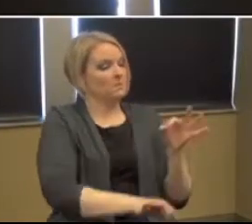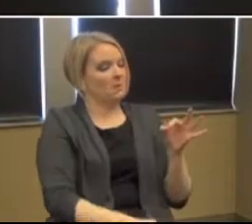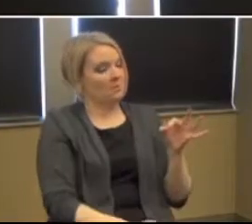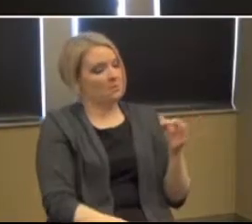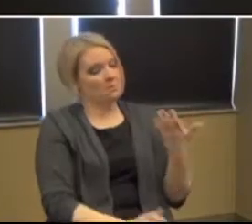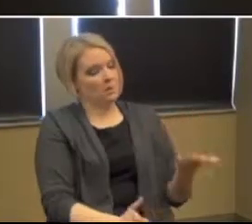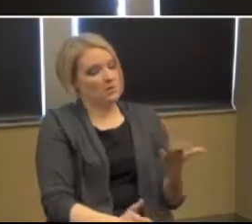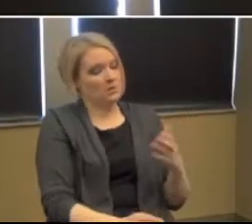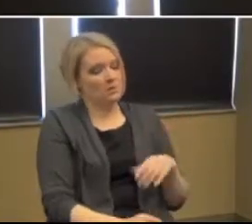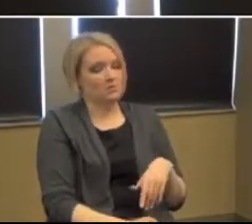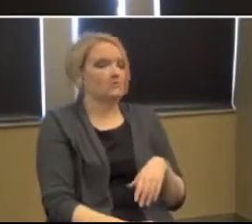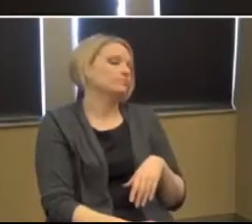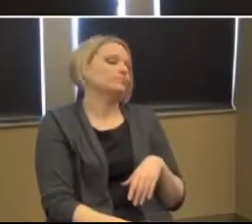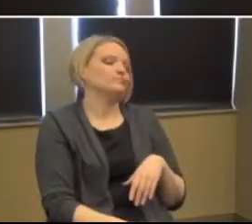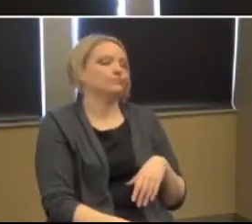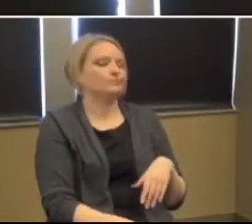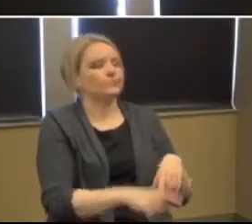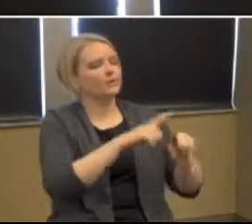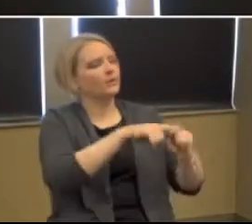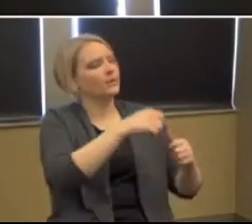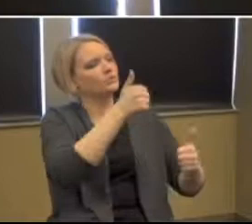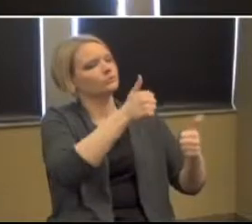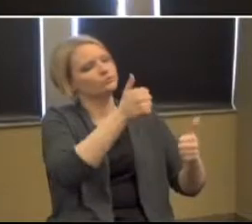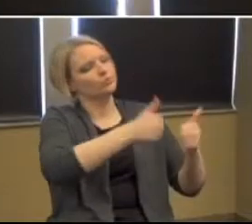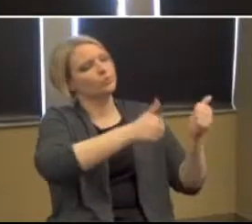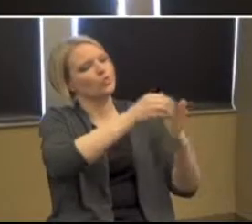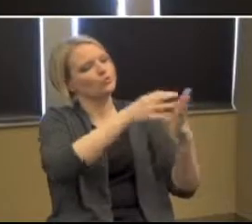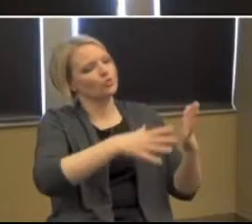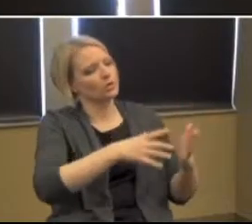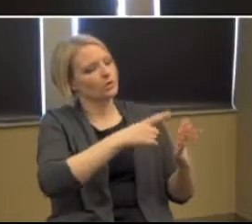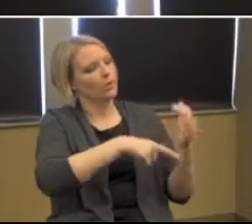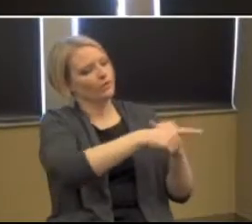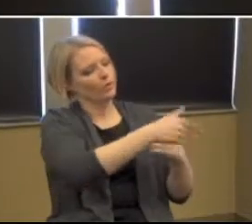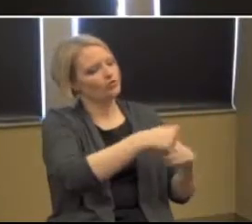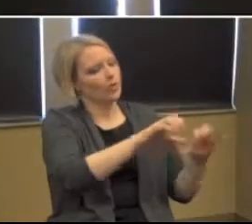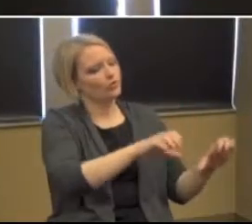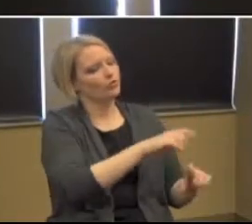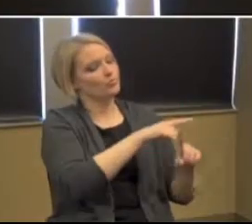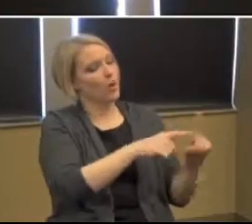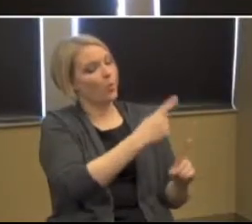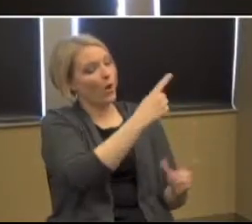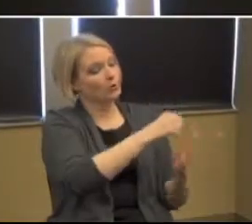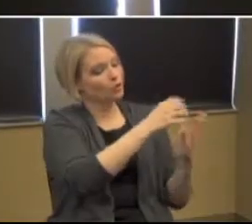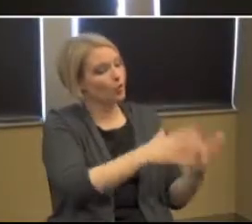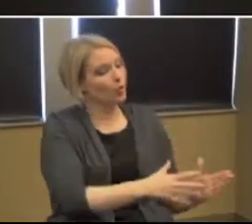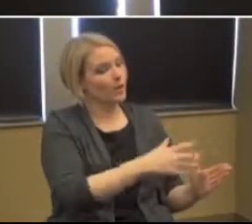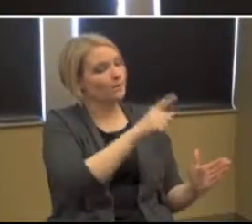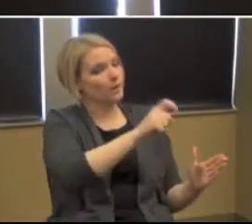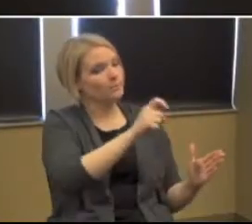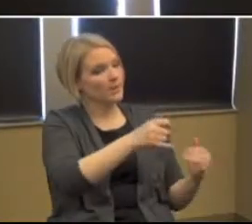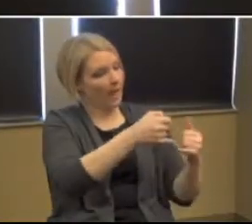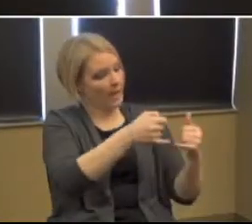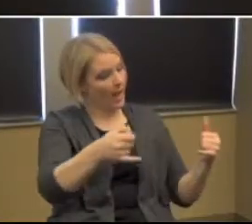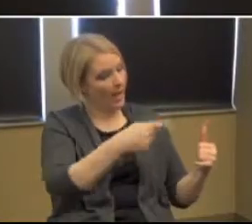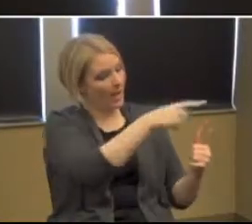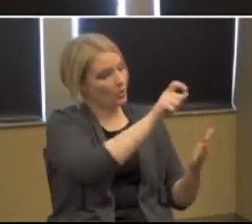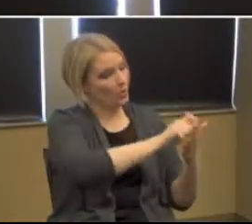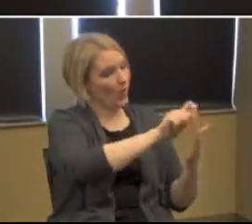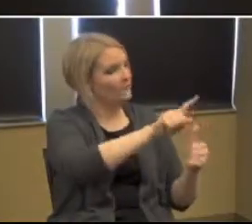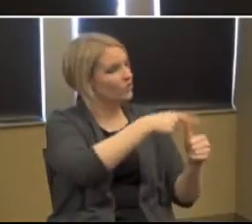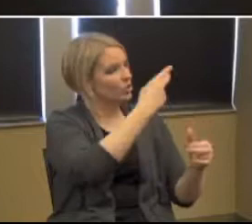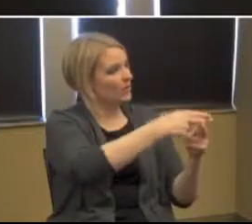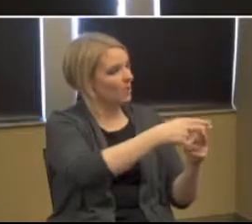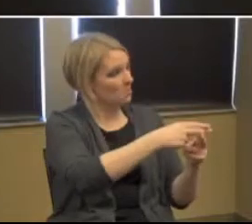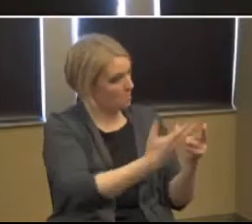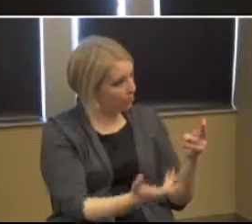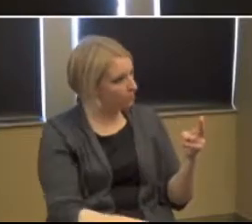a line where they're, depending on the student and what they're working on. For one student, it might be a line and have them writing their first name. The goal